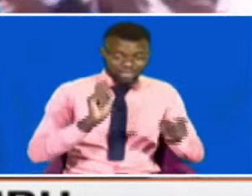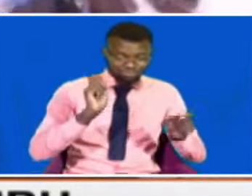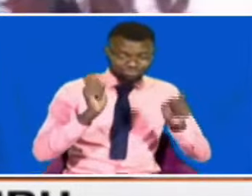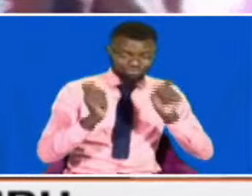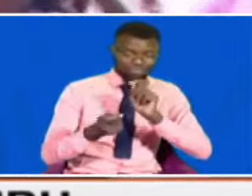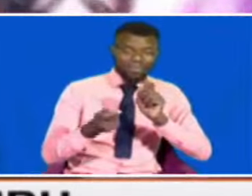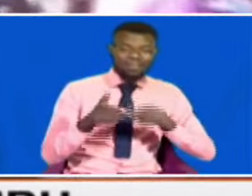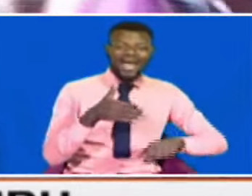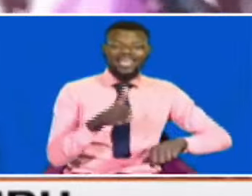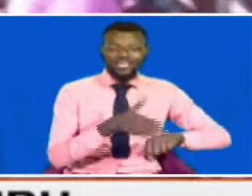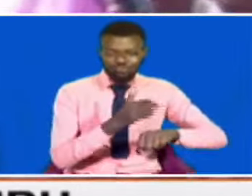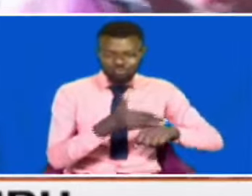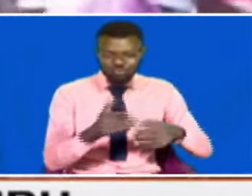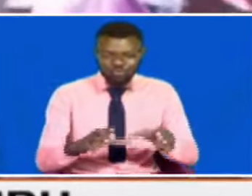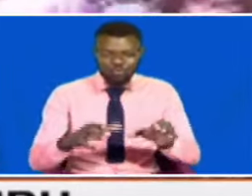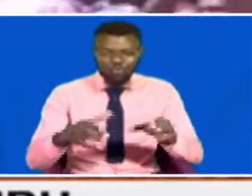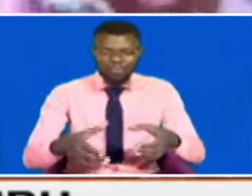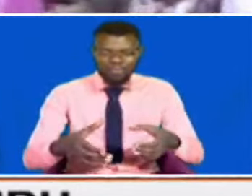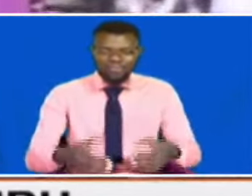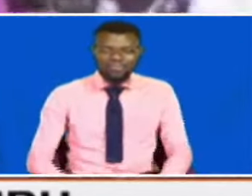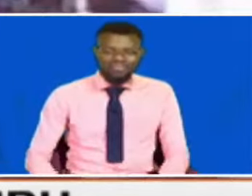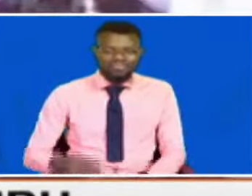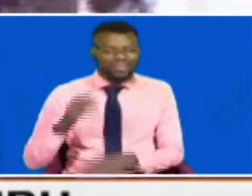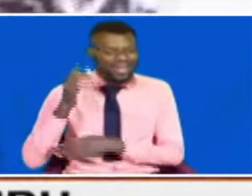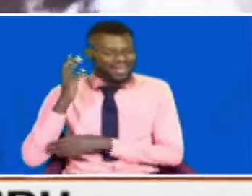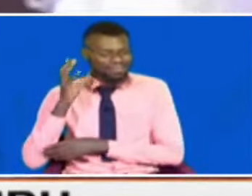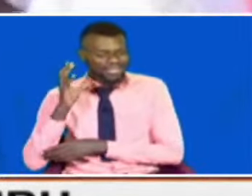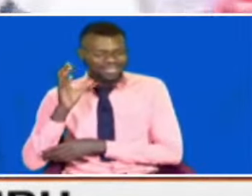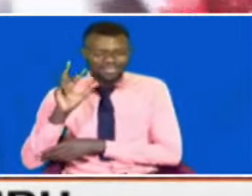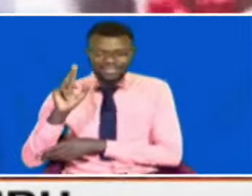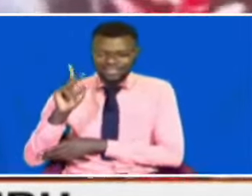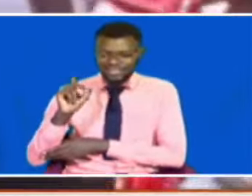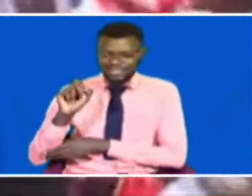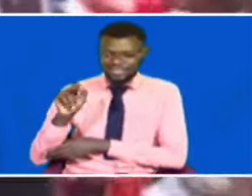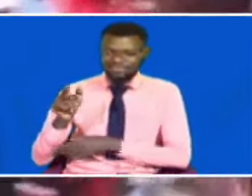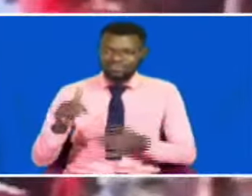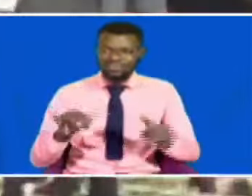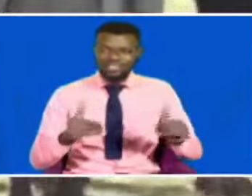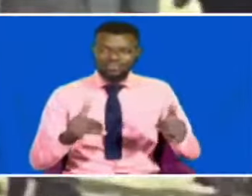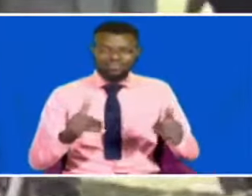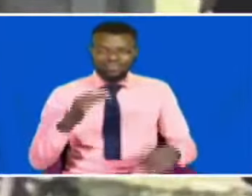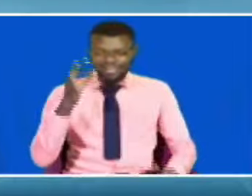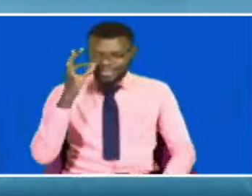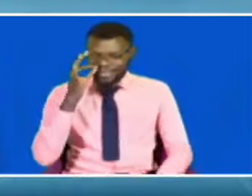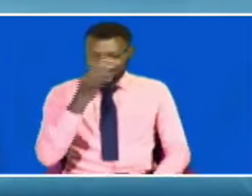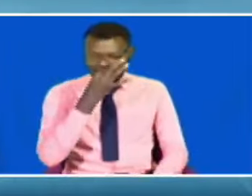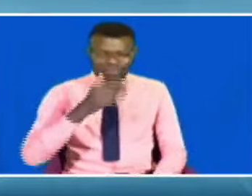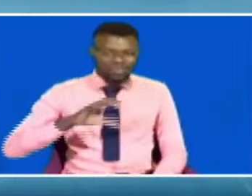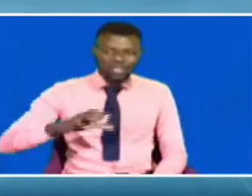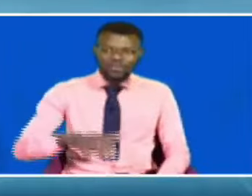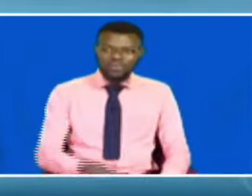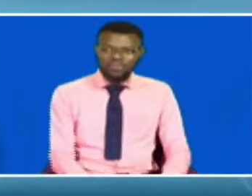community. Clement Masombo, KTN News, Nyeri County.